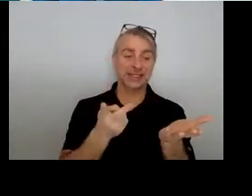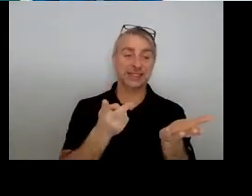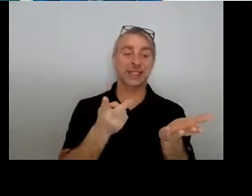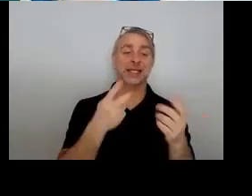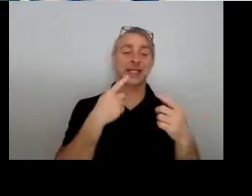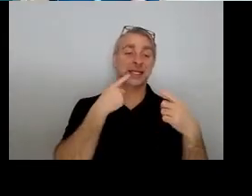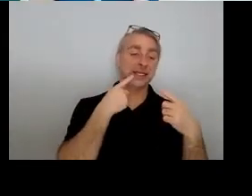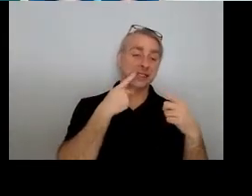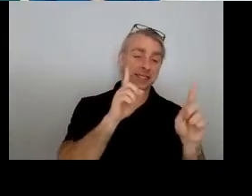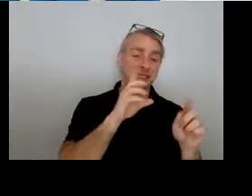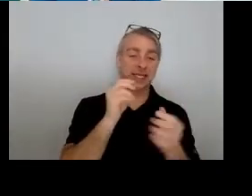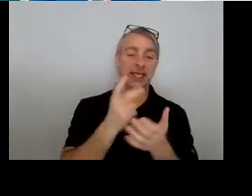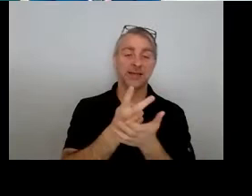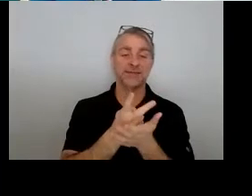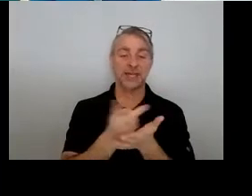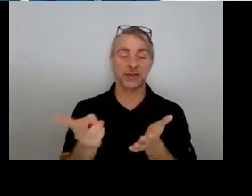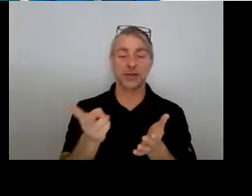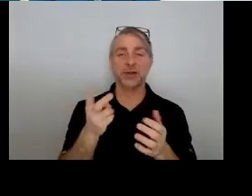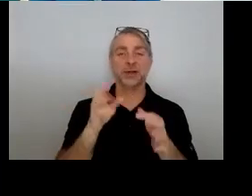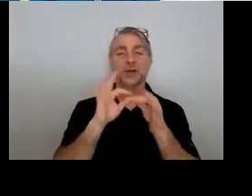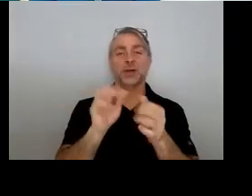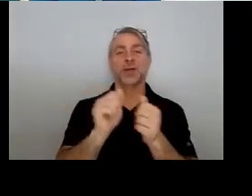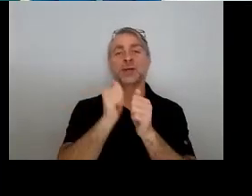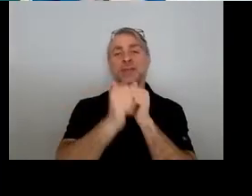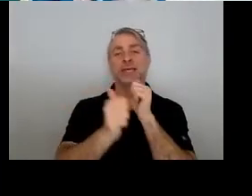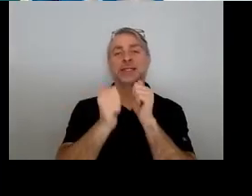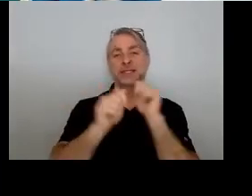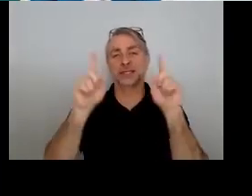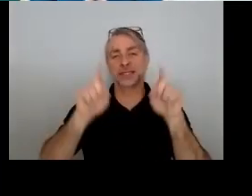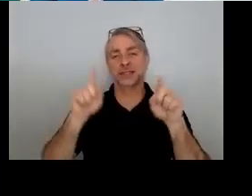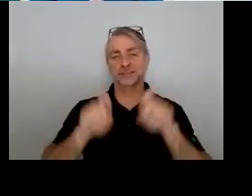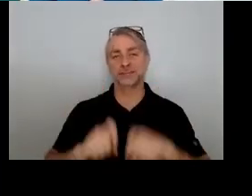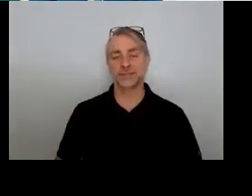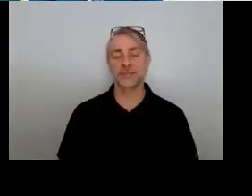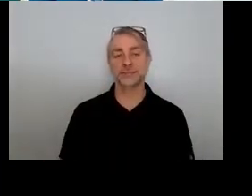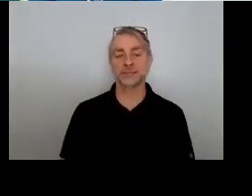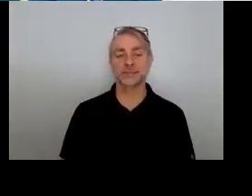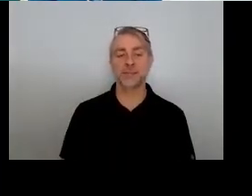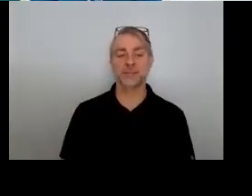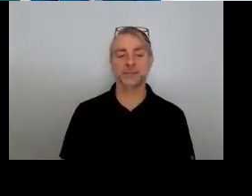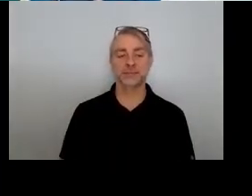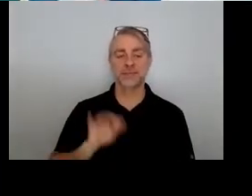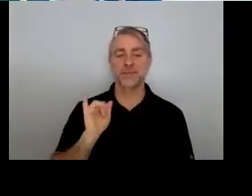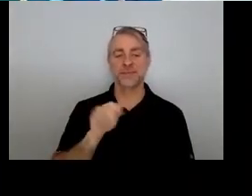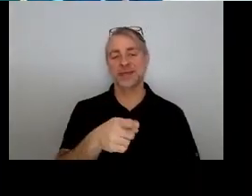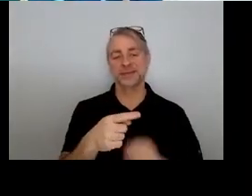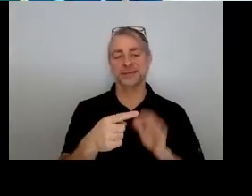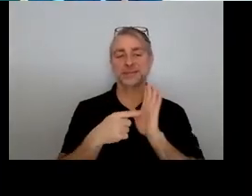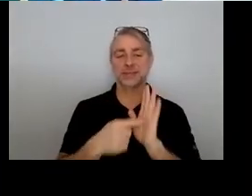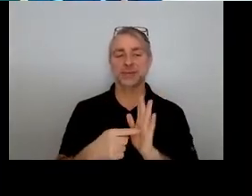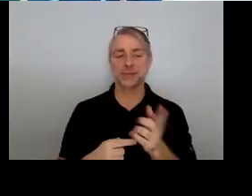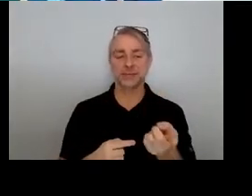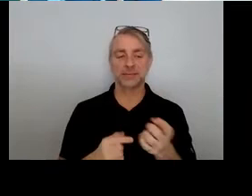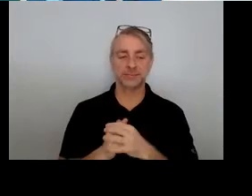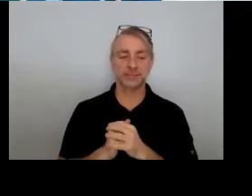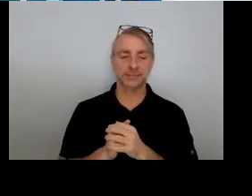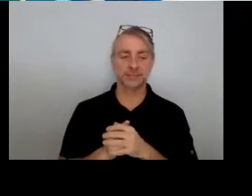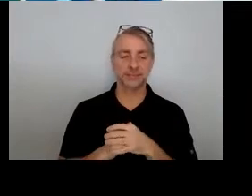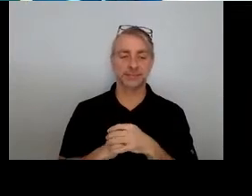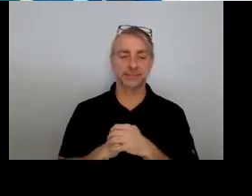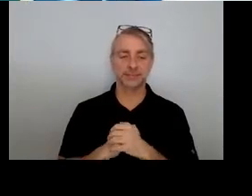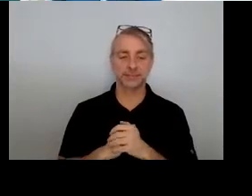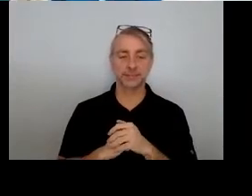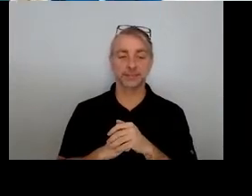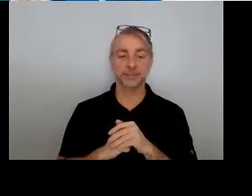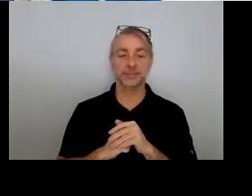rates of passing some test. And that's where this example comes from. So there's, in this particular